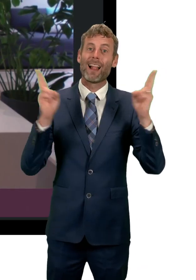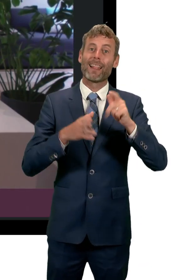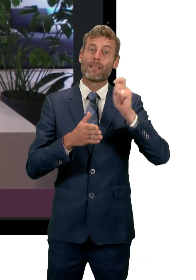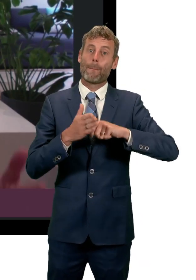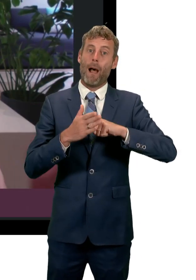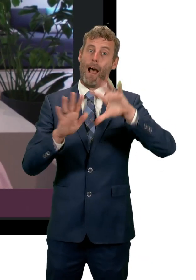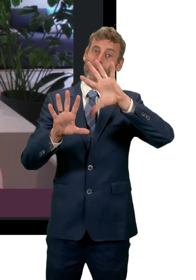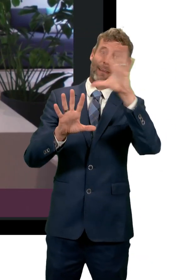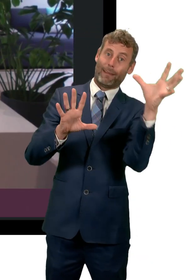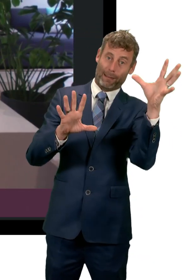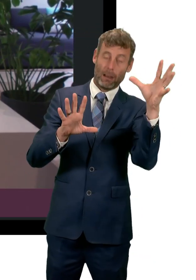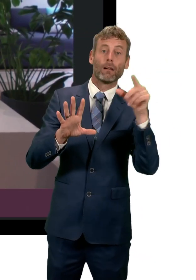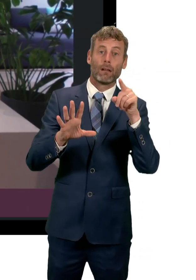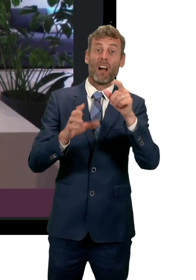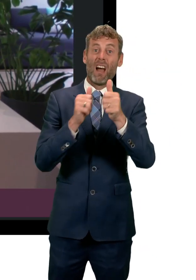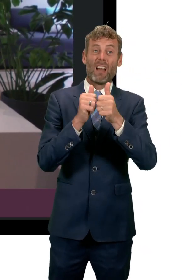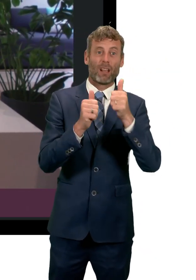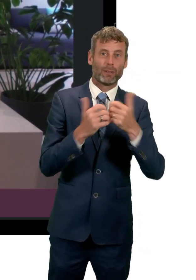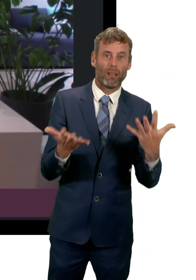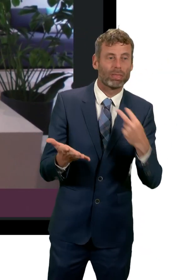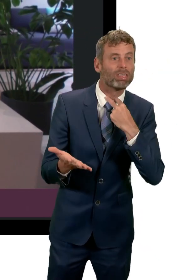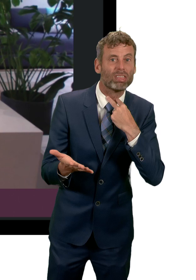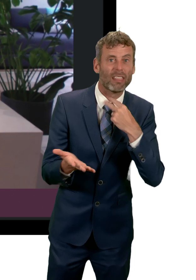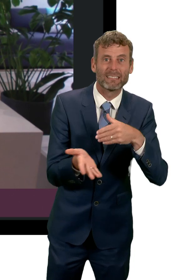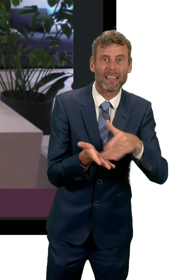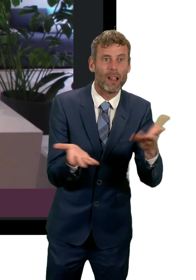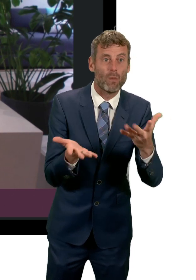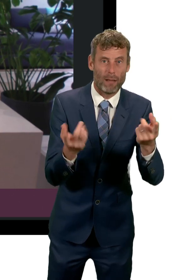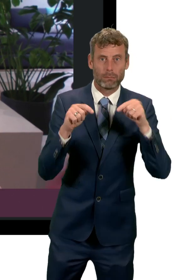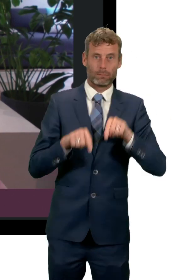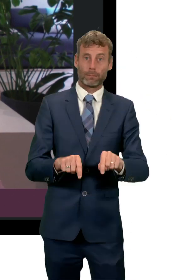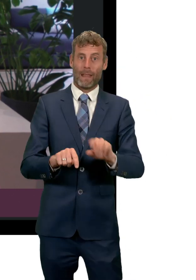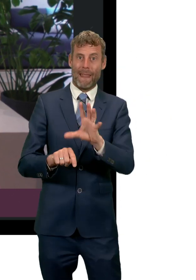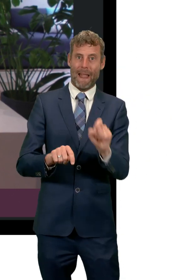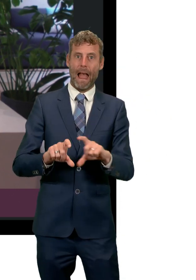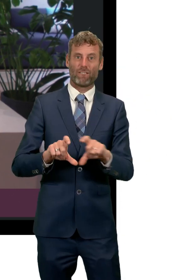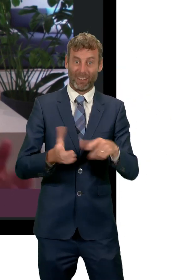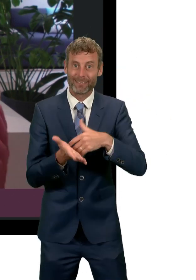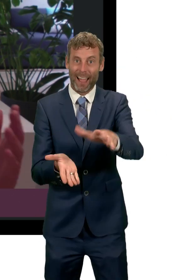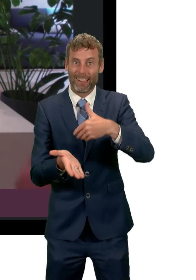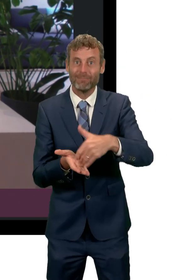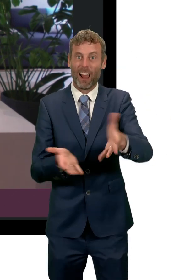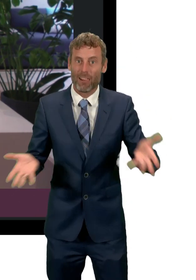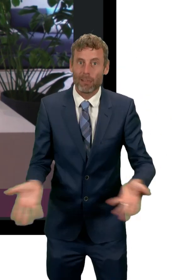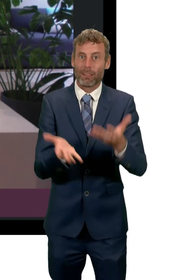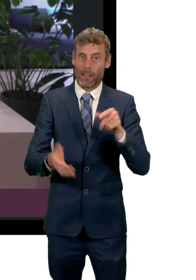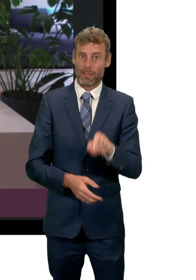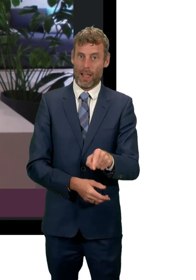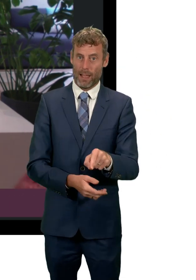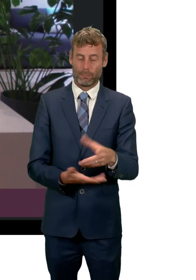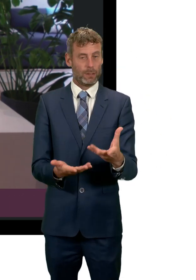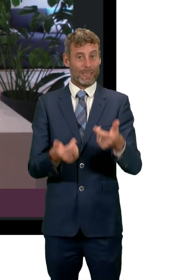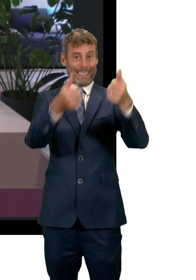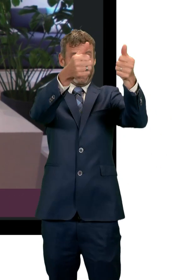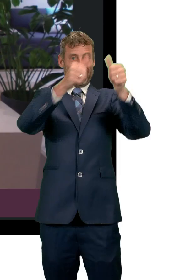So, but yeah, I think one of the biggest challenges we have is that our public health policy is